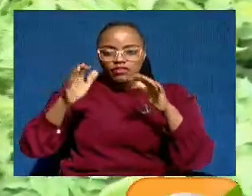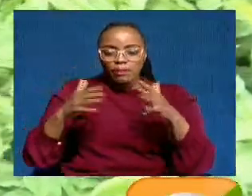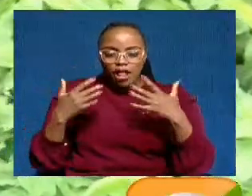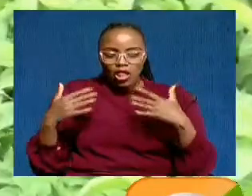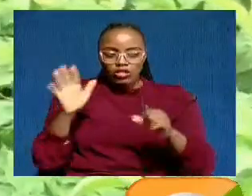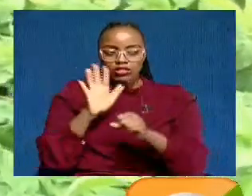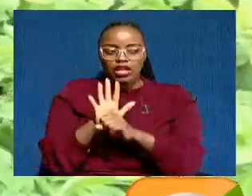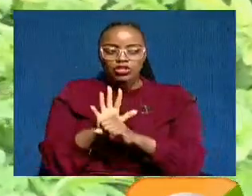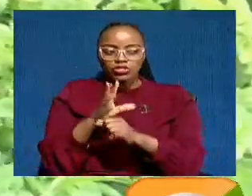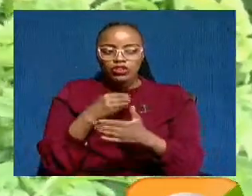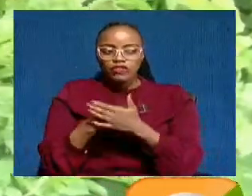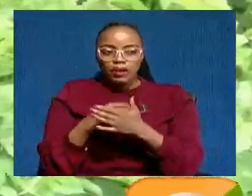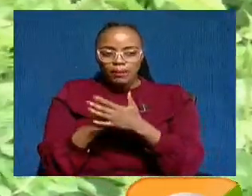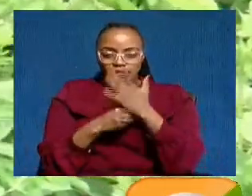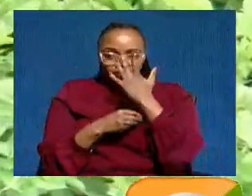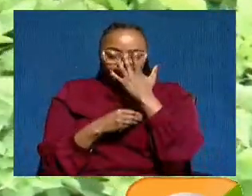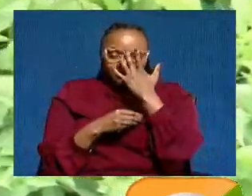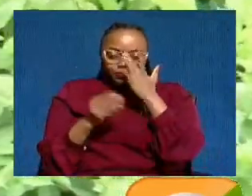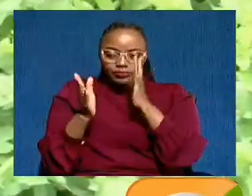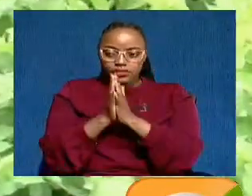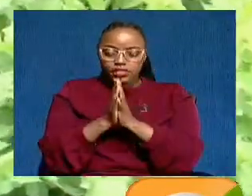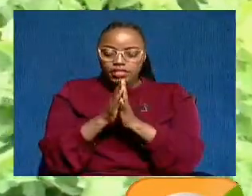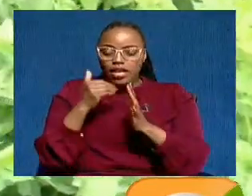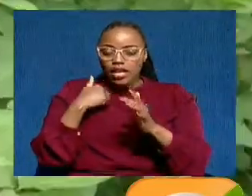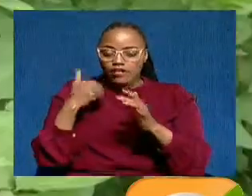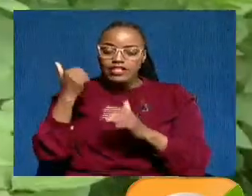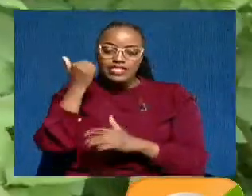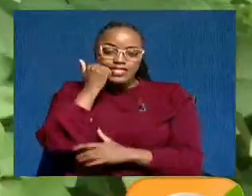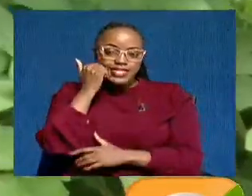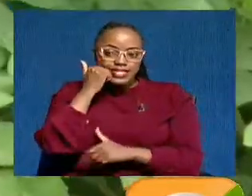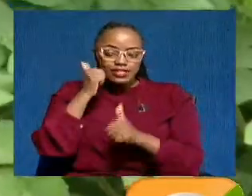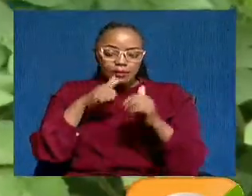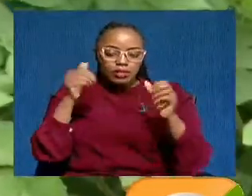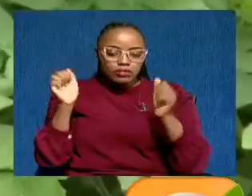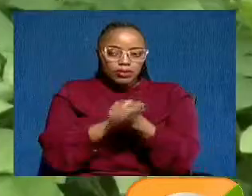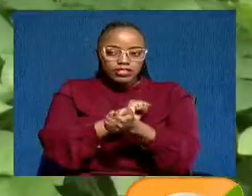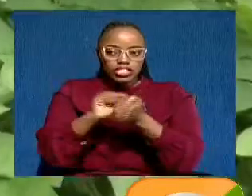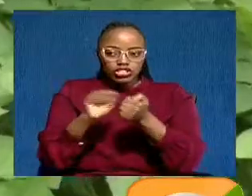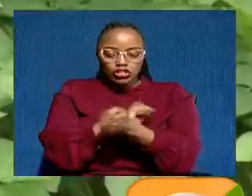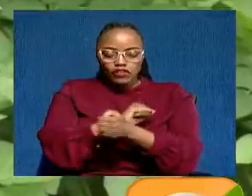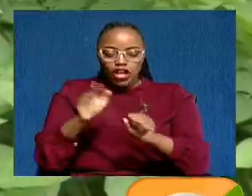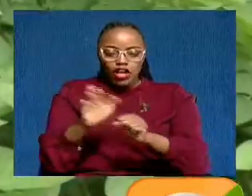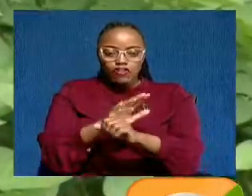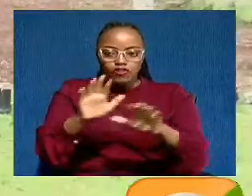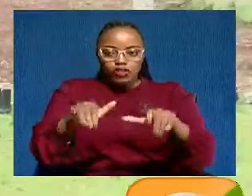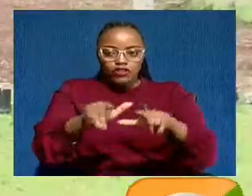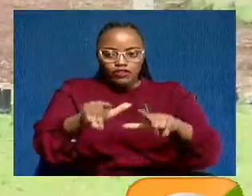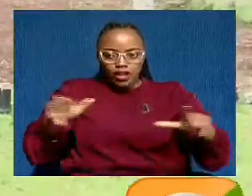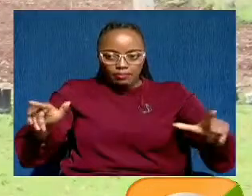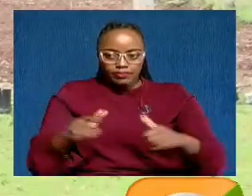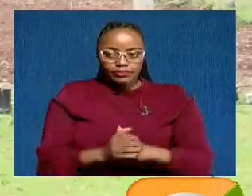of shillings to late blight, a devastating disease that can wipe out entire farms.